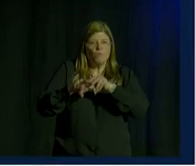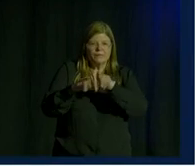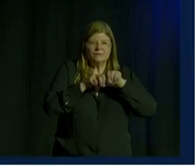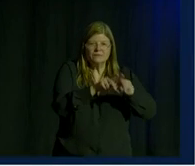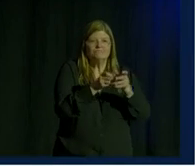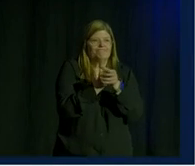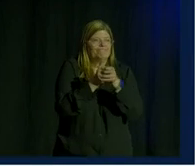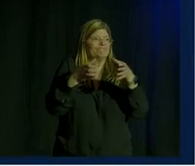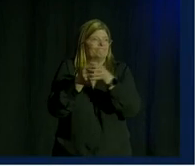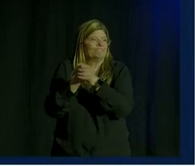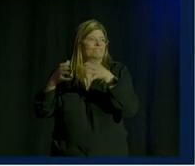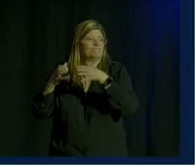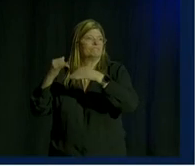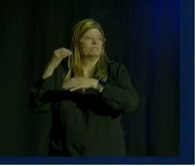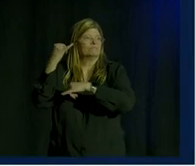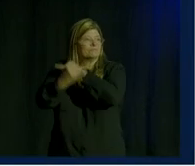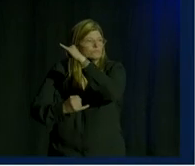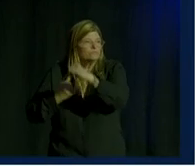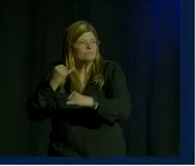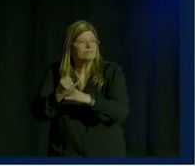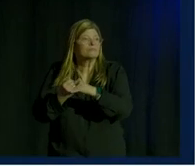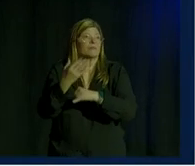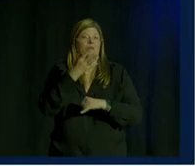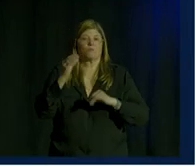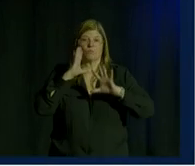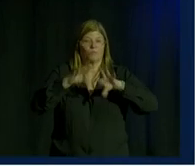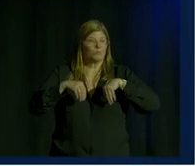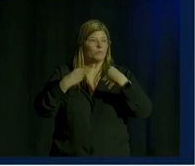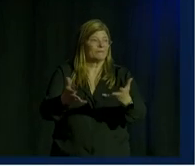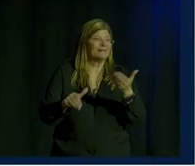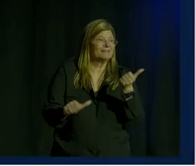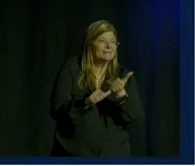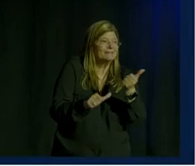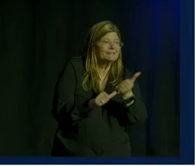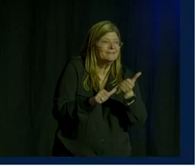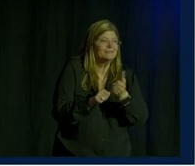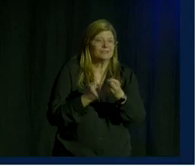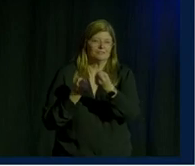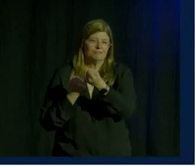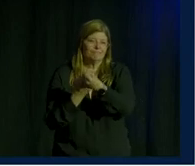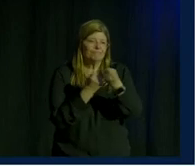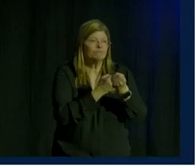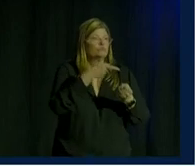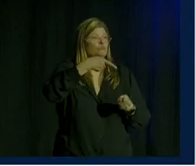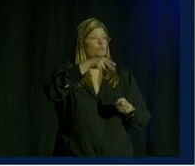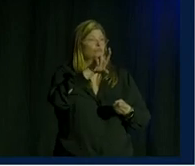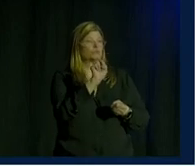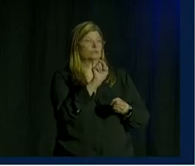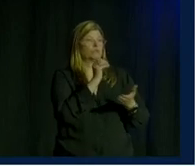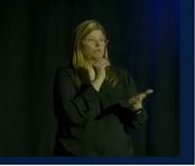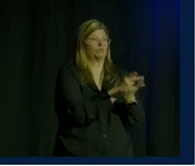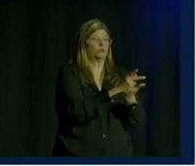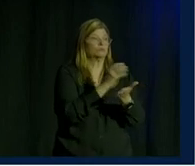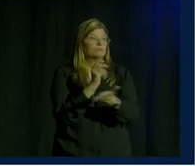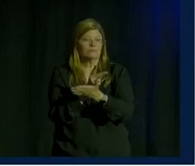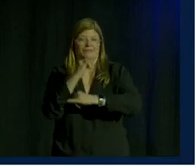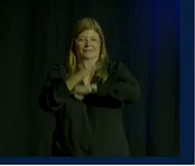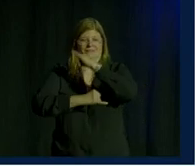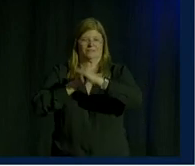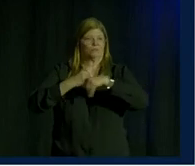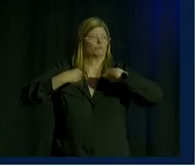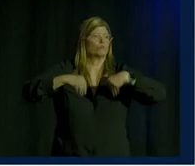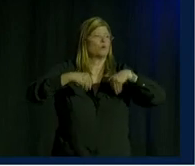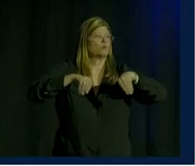will give DC-based businesses the opportunity to expand internationally and will provide assistance to support